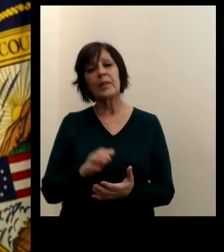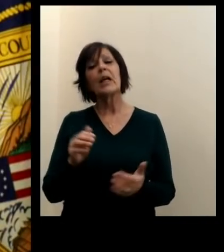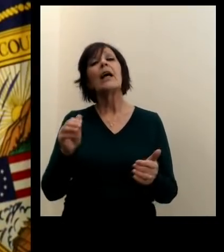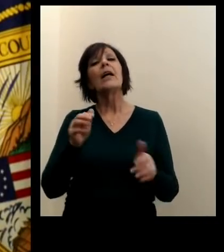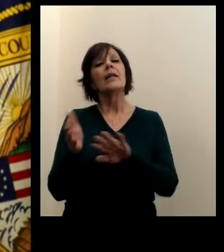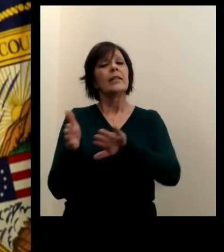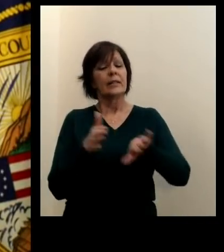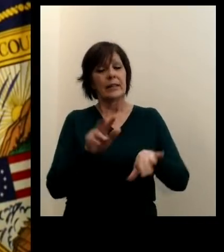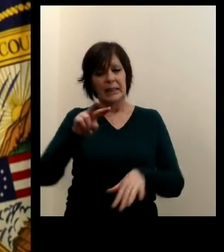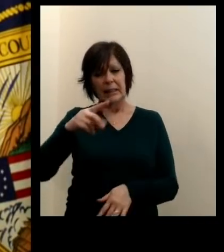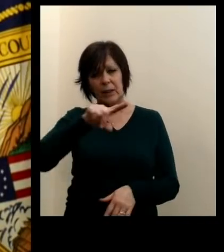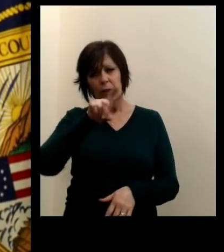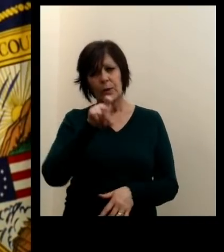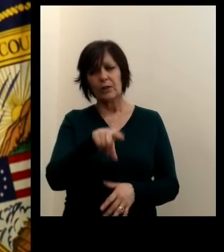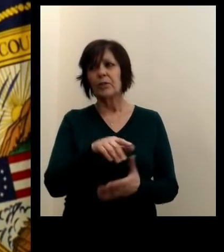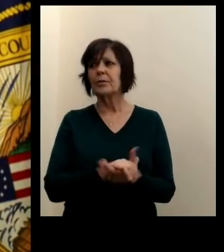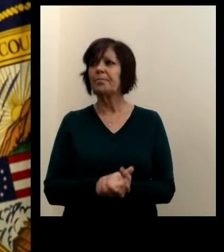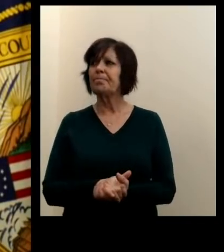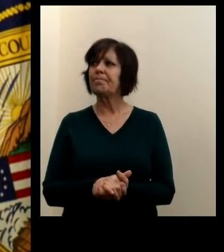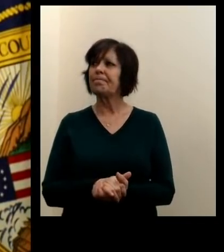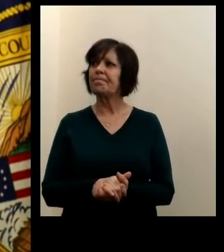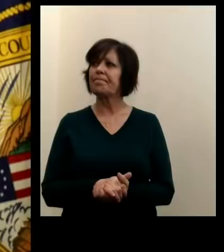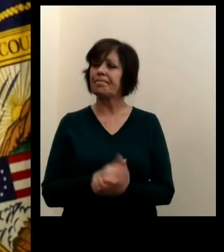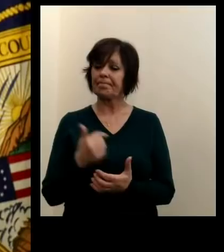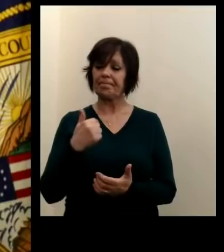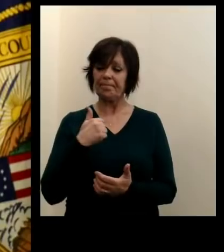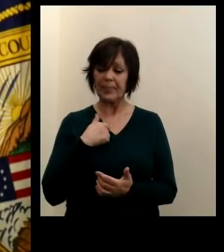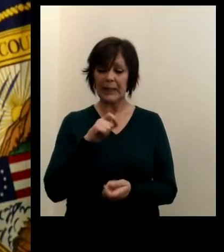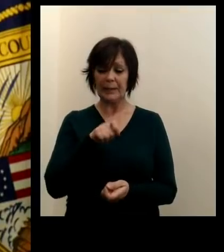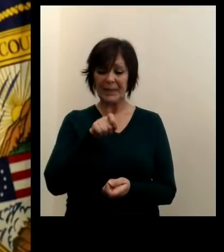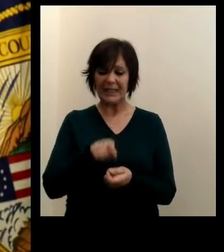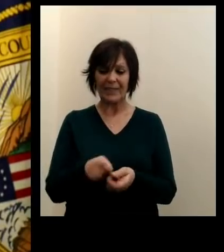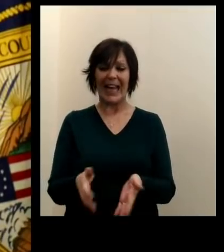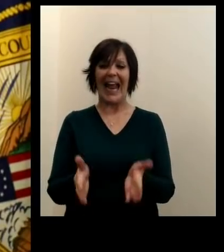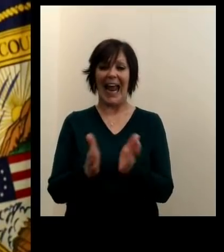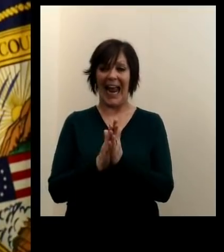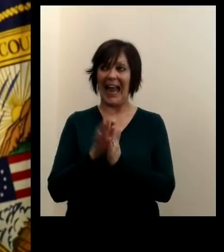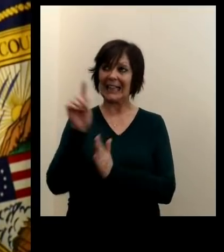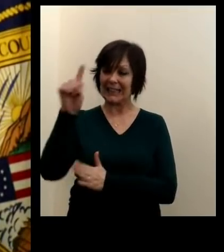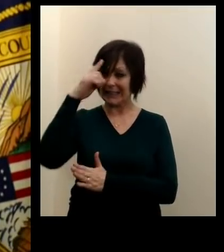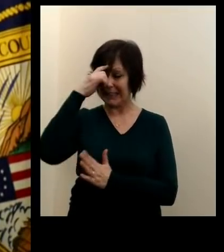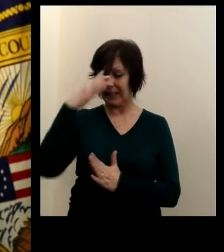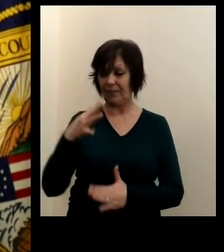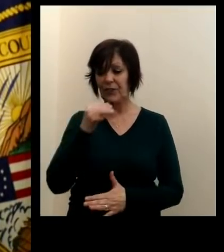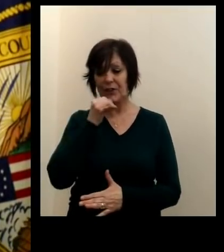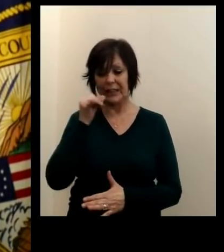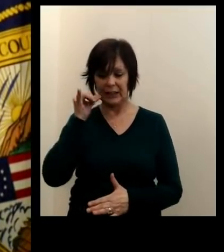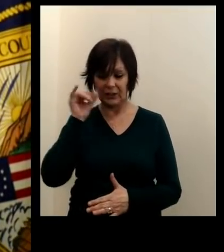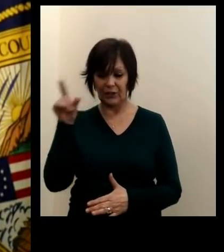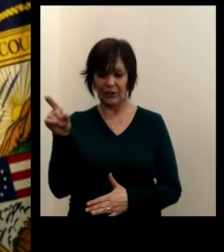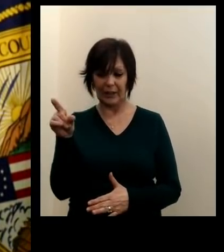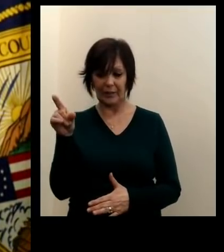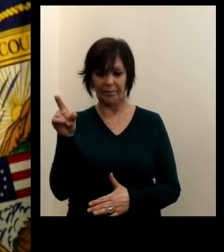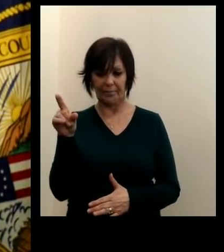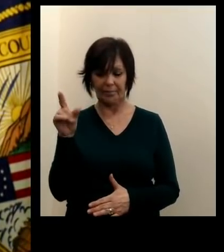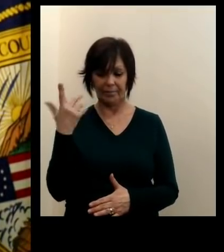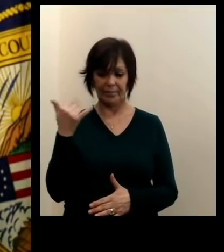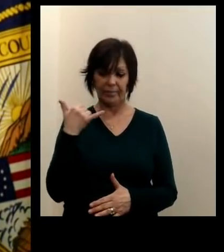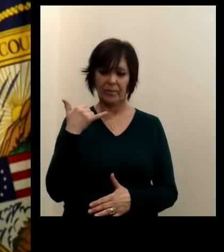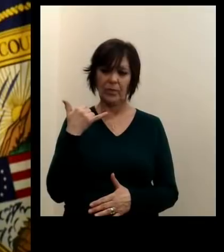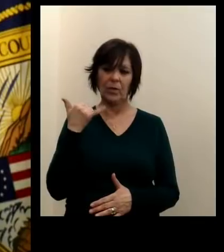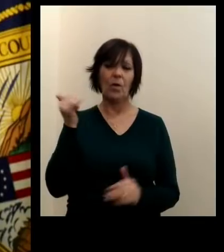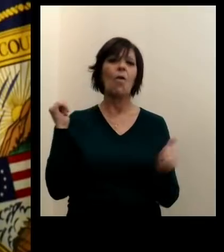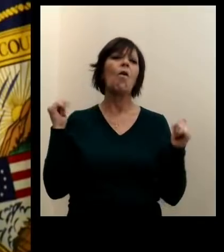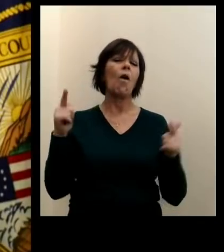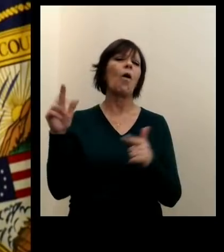regards to your second question, I specifically asked that question on the call yesterday, which was a call in which